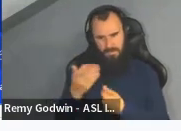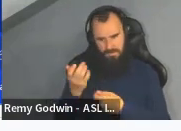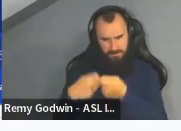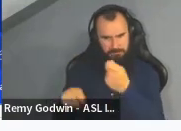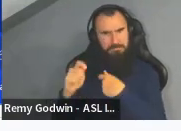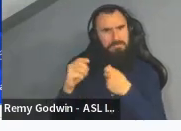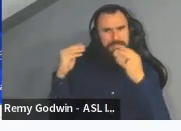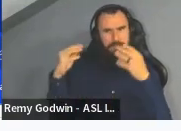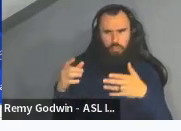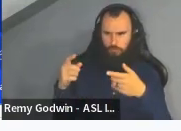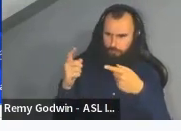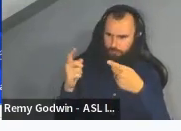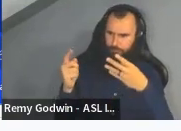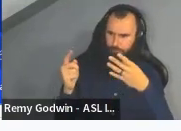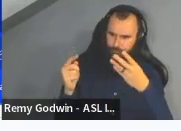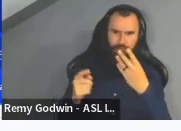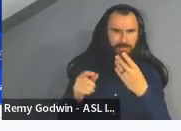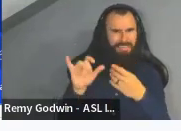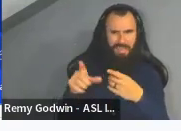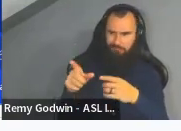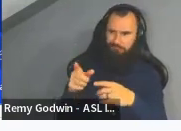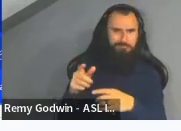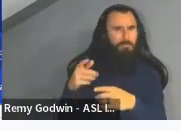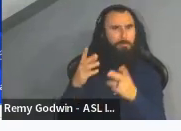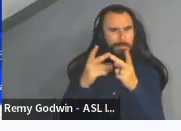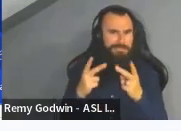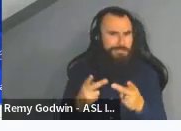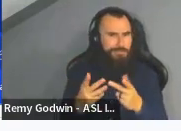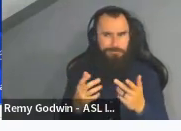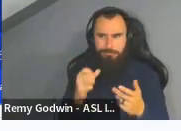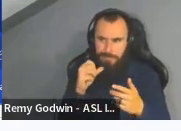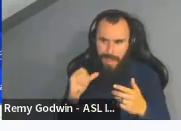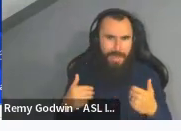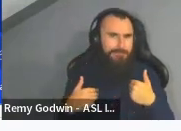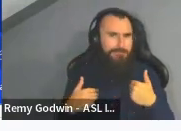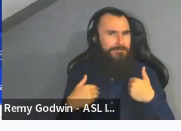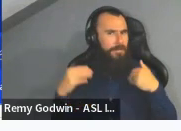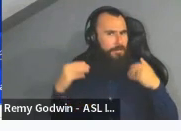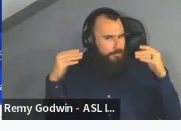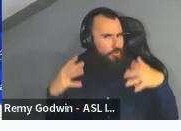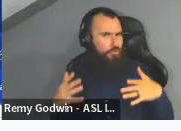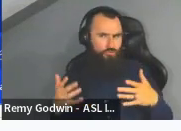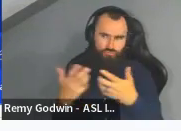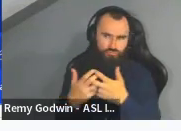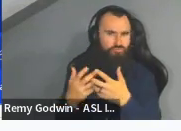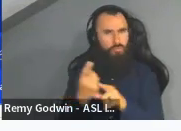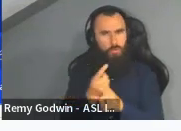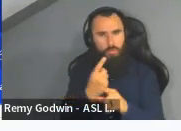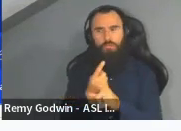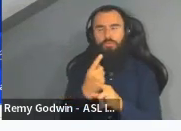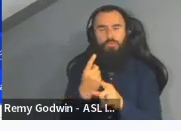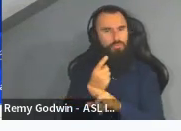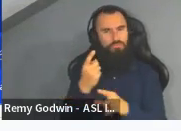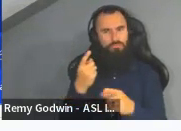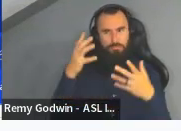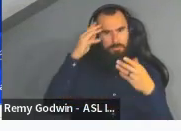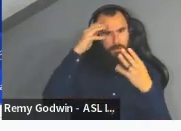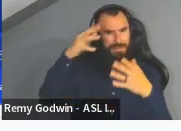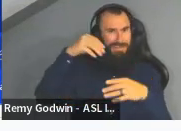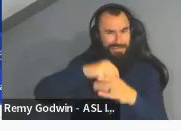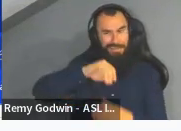used in positions not filled, or information in the IEP meeting that the team